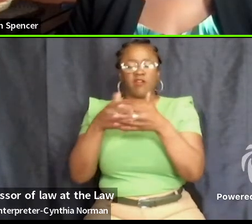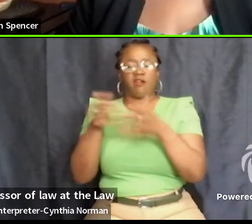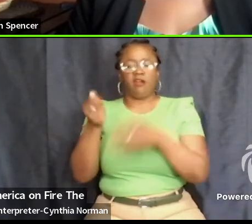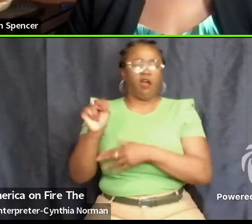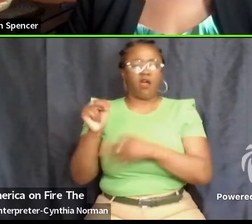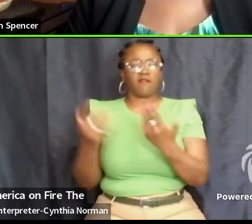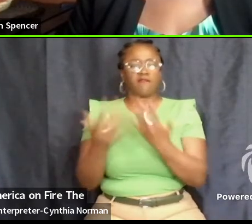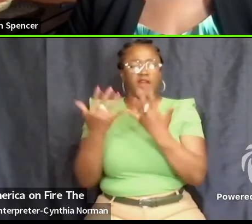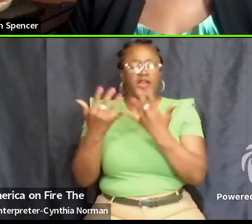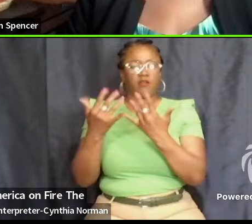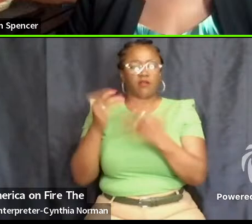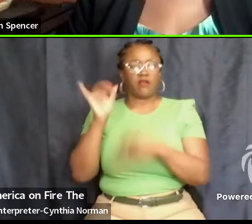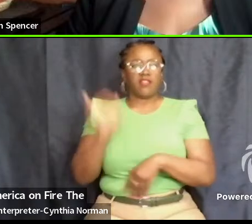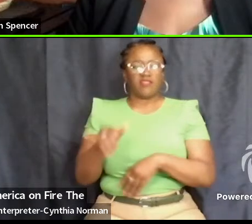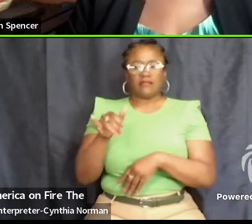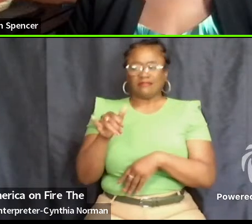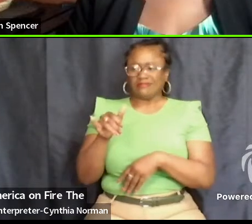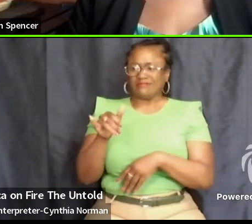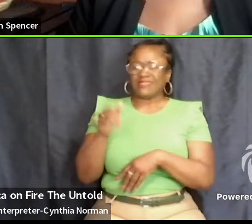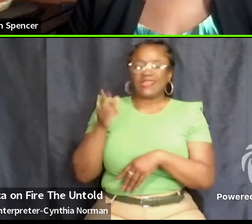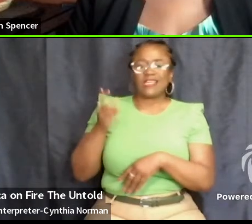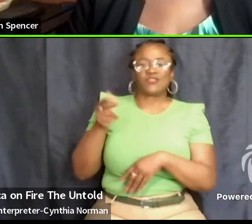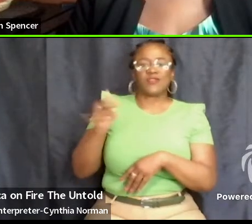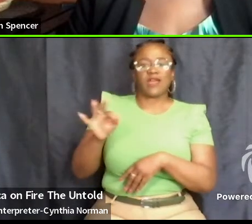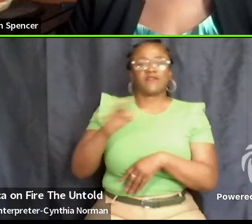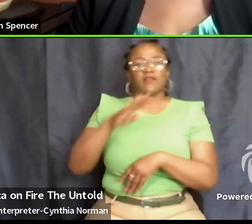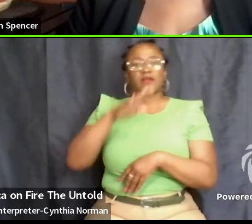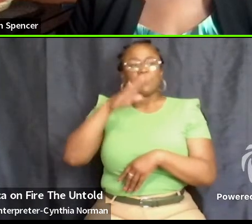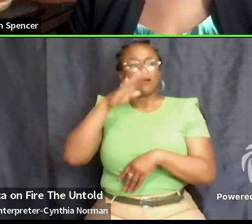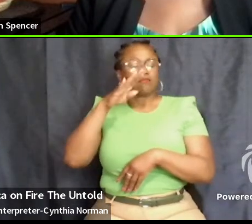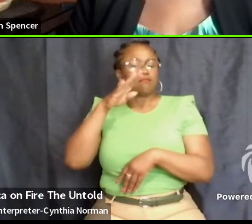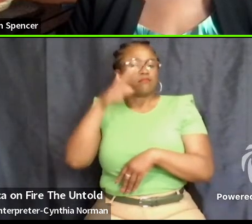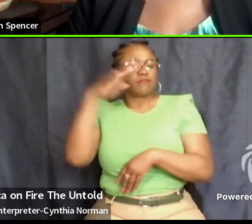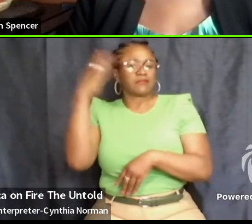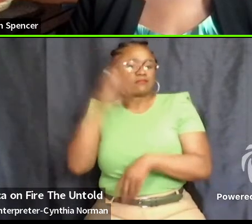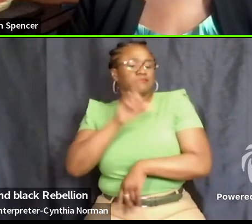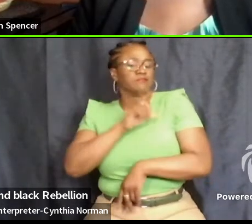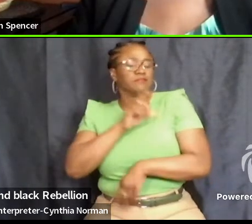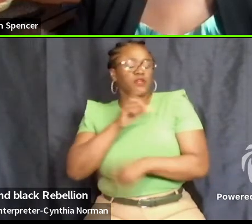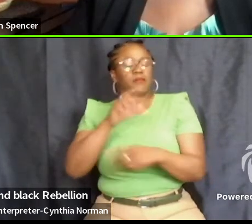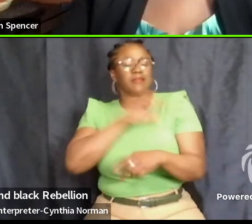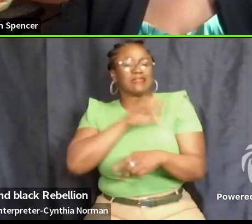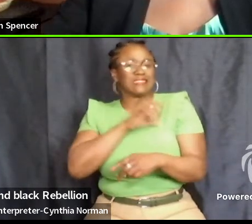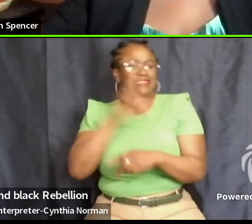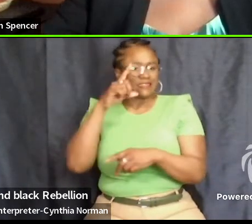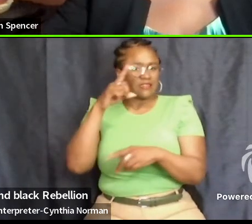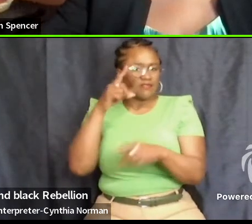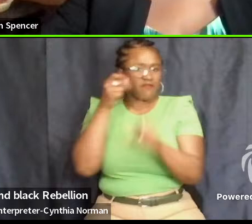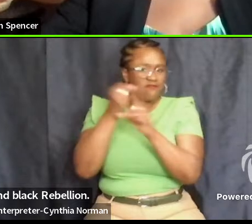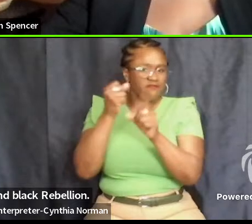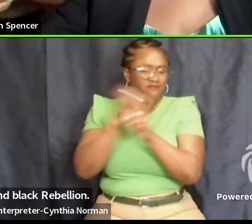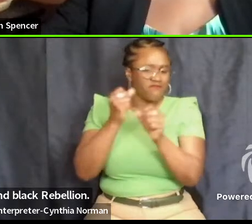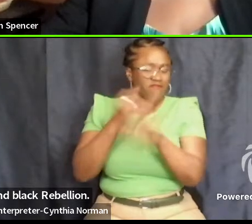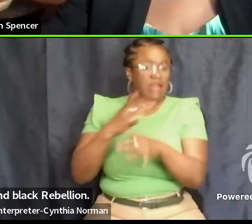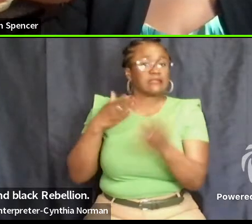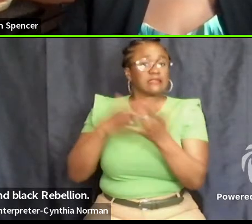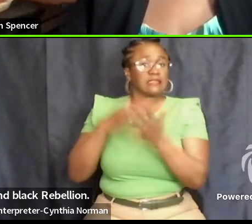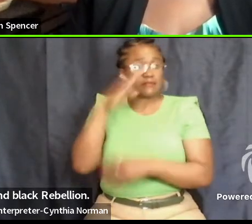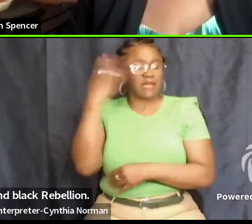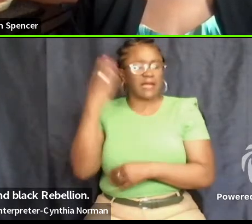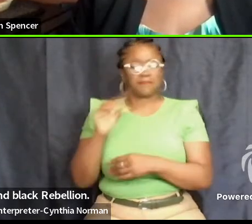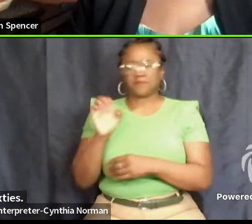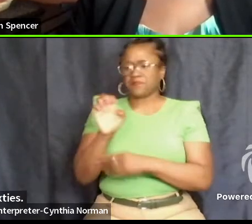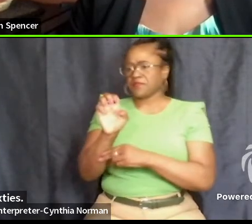Untold History of Police Violence and Black Rebellion Since the 1960s. Emily Hobson